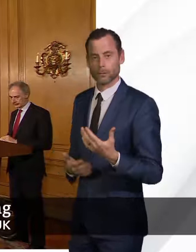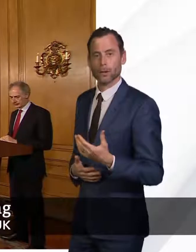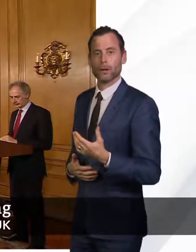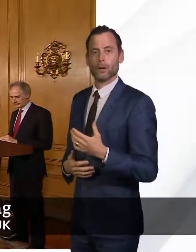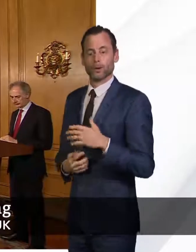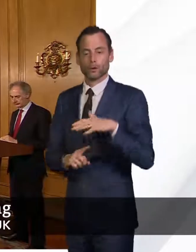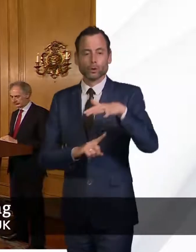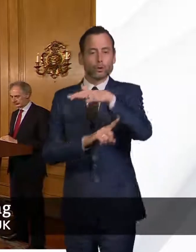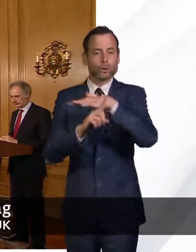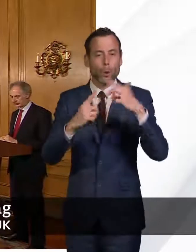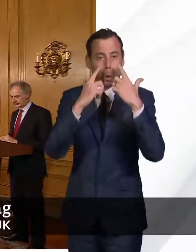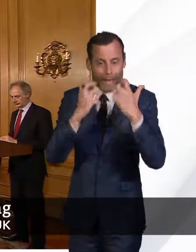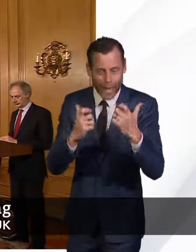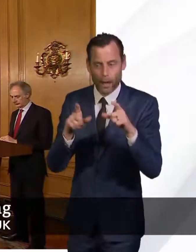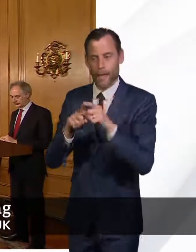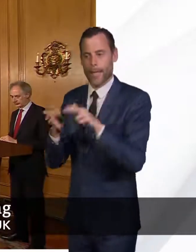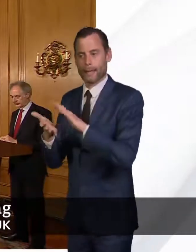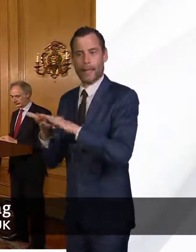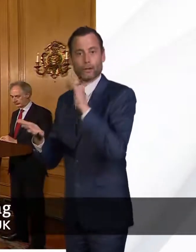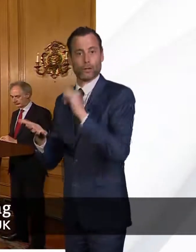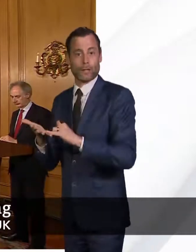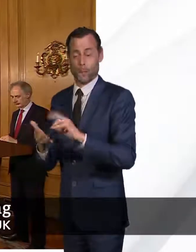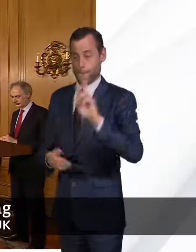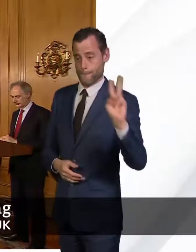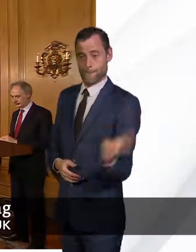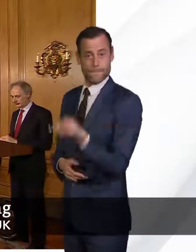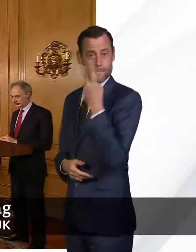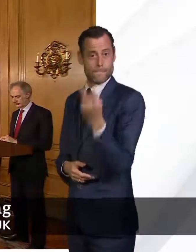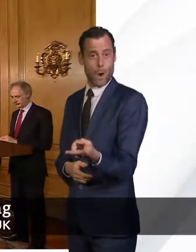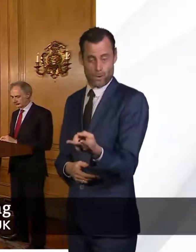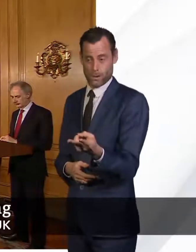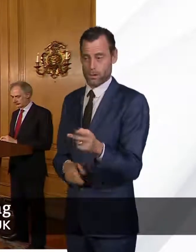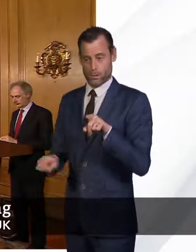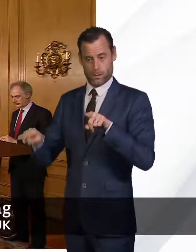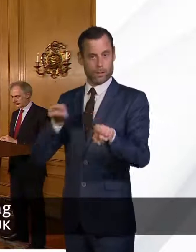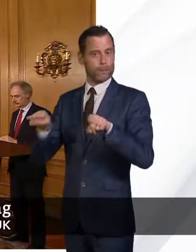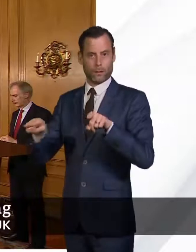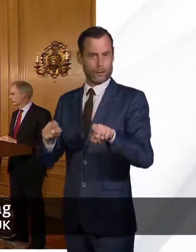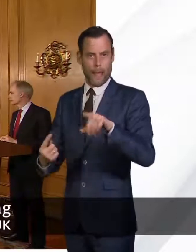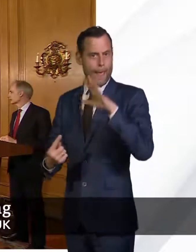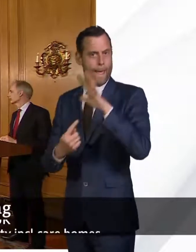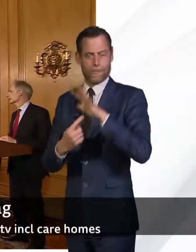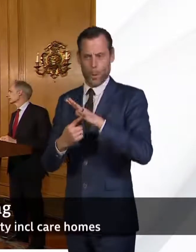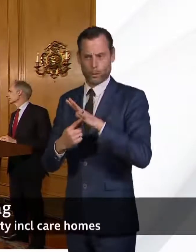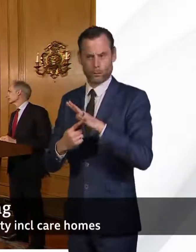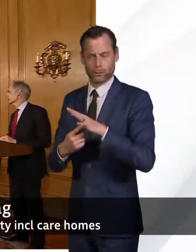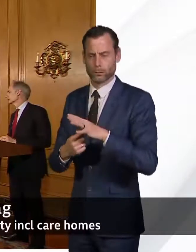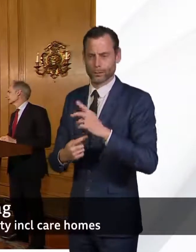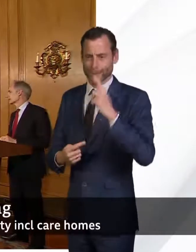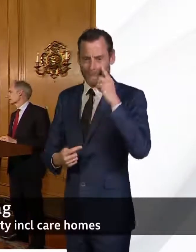care, alongside the NHS, have both been seen as these two absolutely vital parts of our